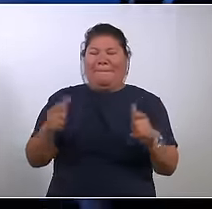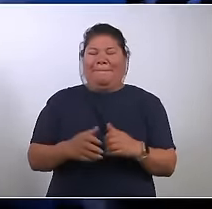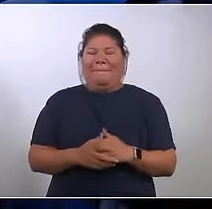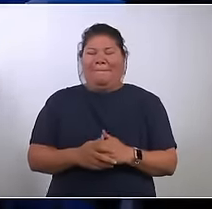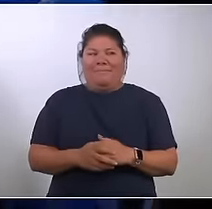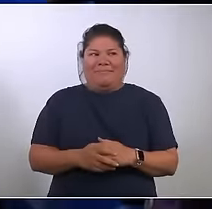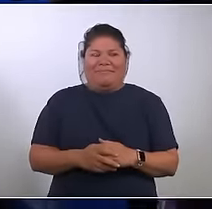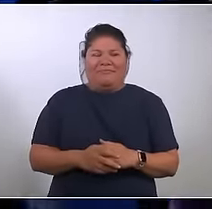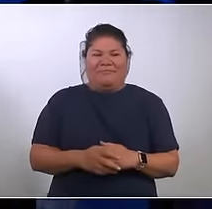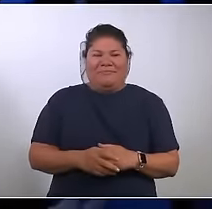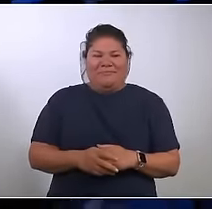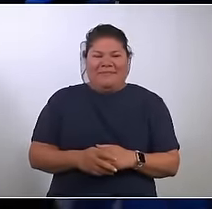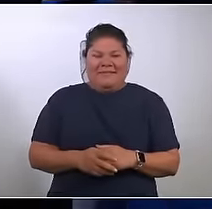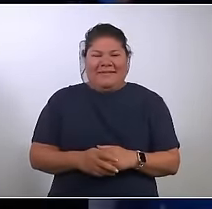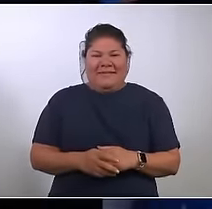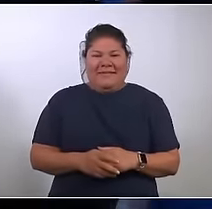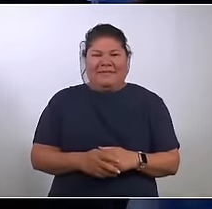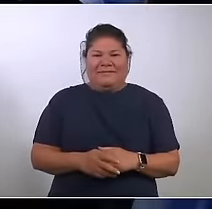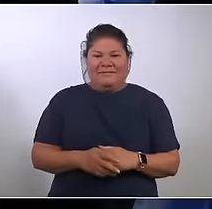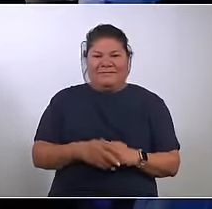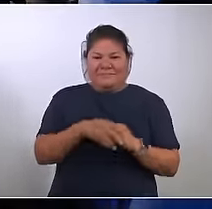mayoría.